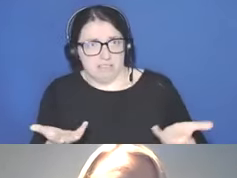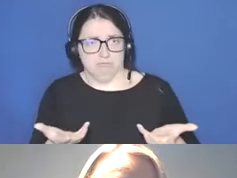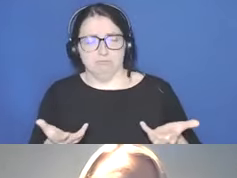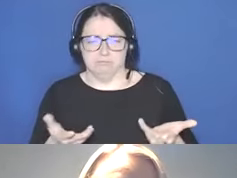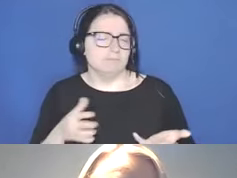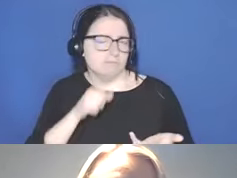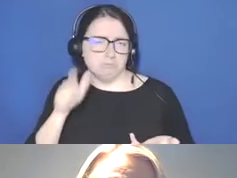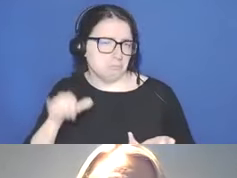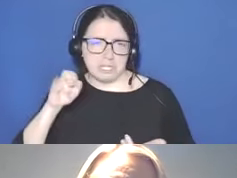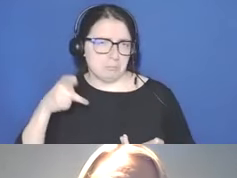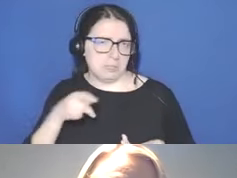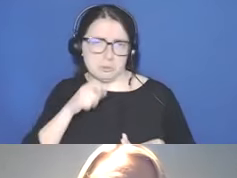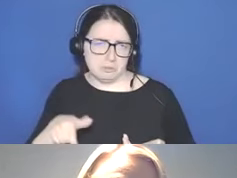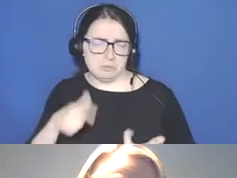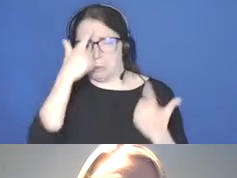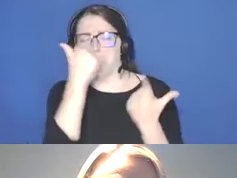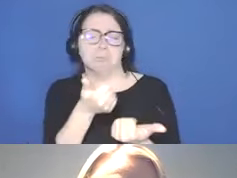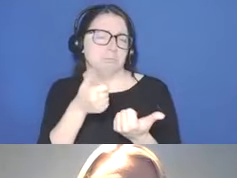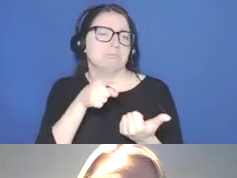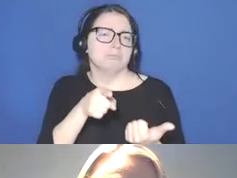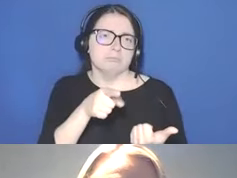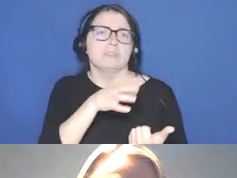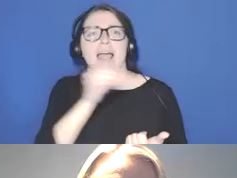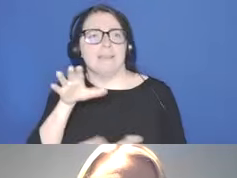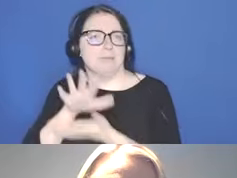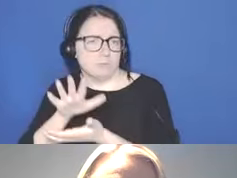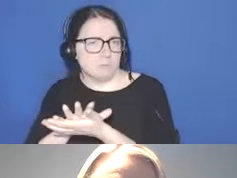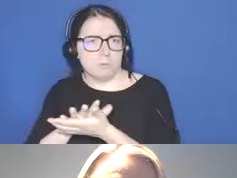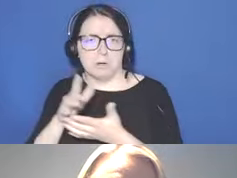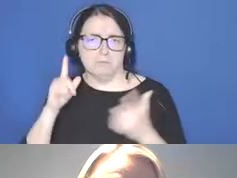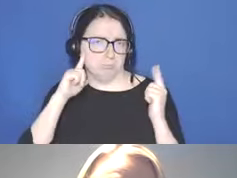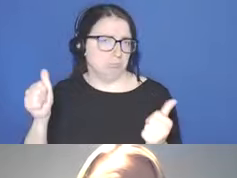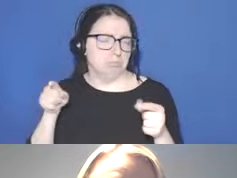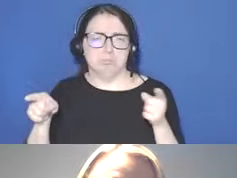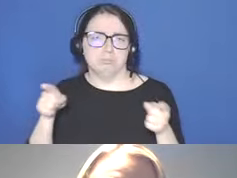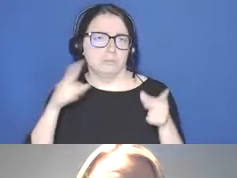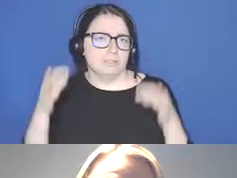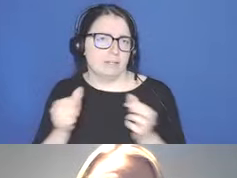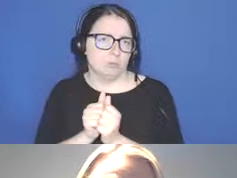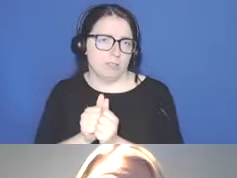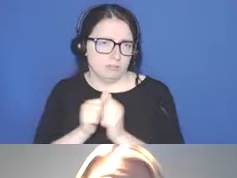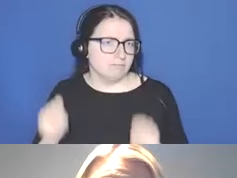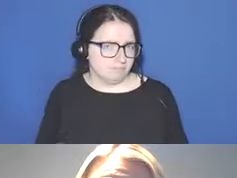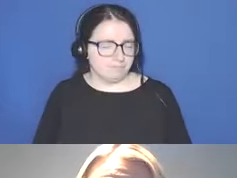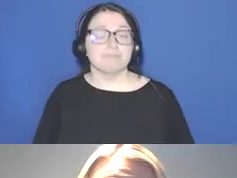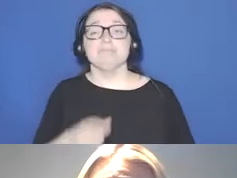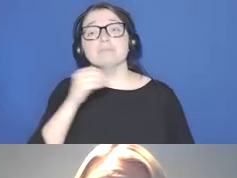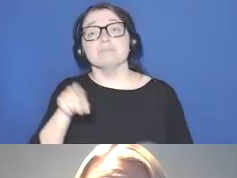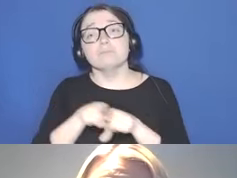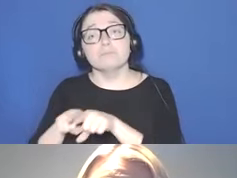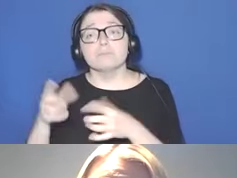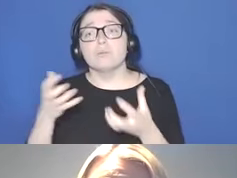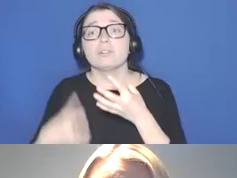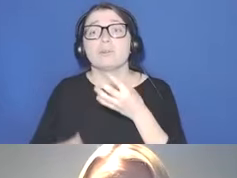IEP. So that's really up to you and the school team to decide. I wanted to add back to one